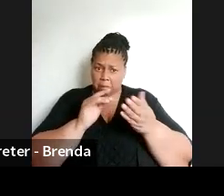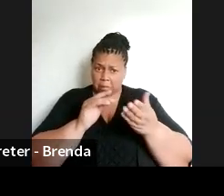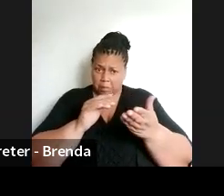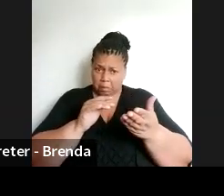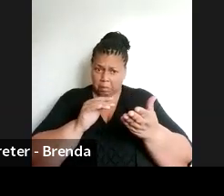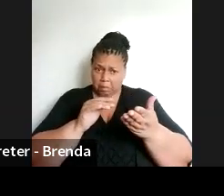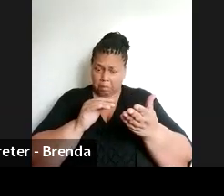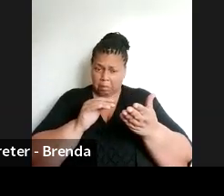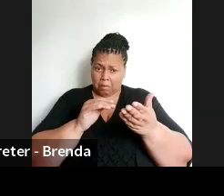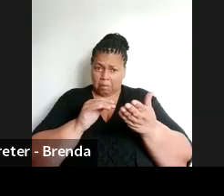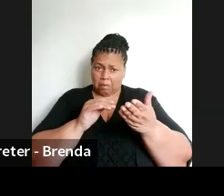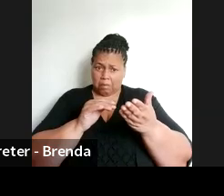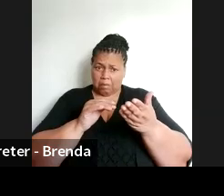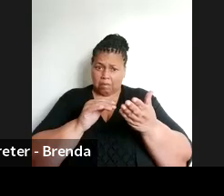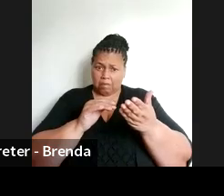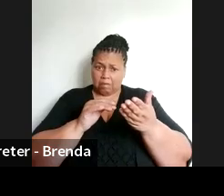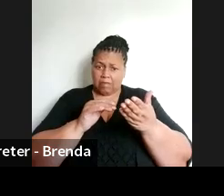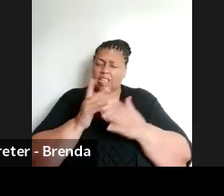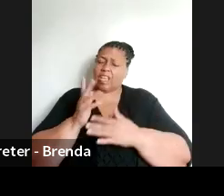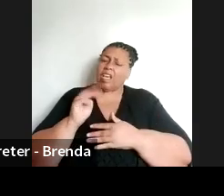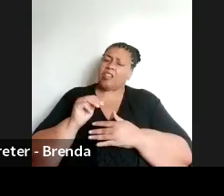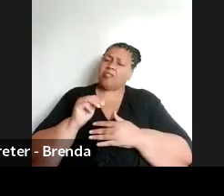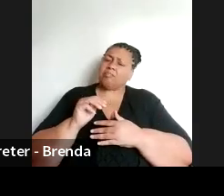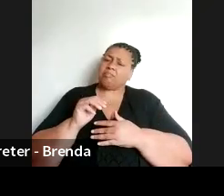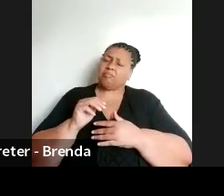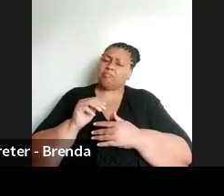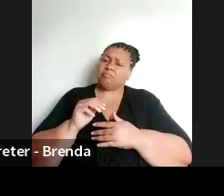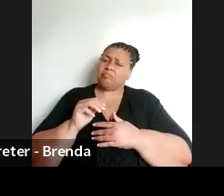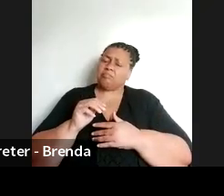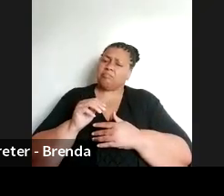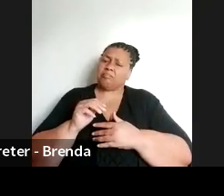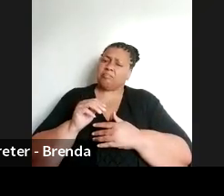comments. I would just say,